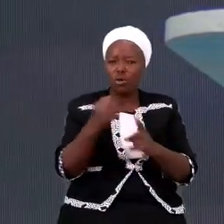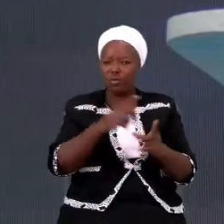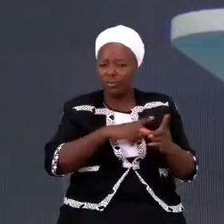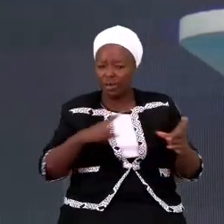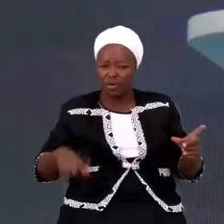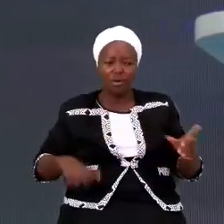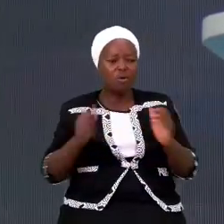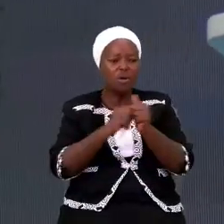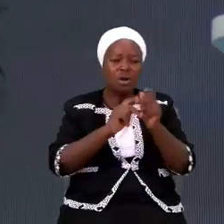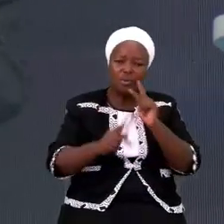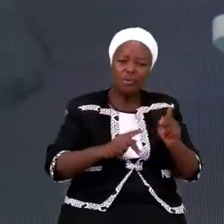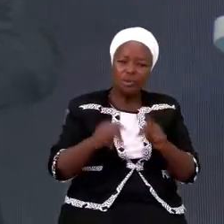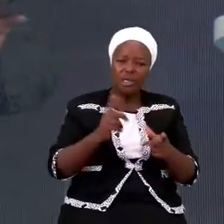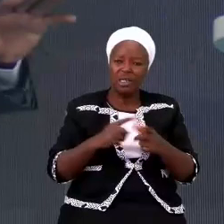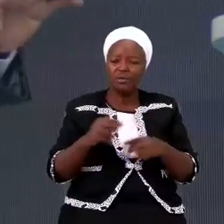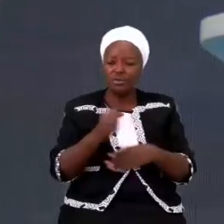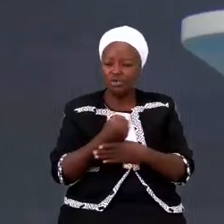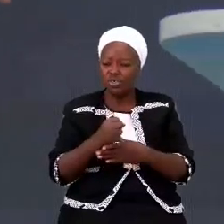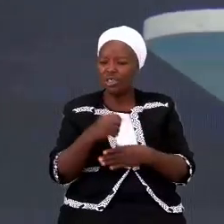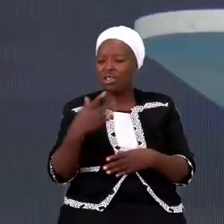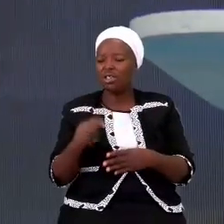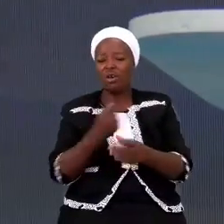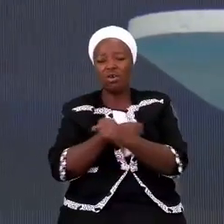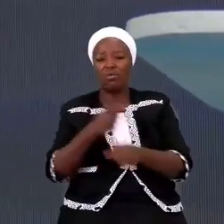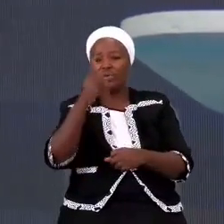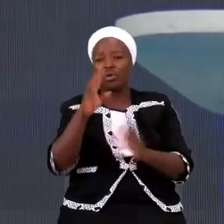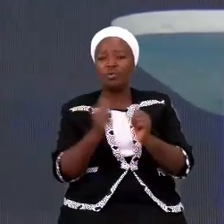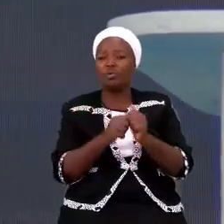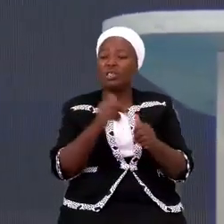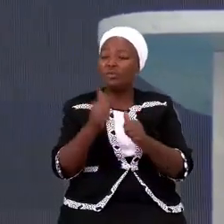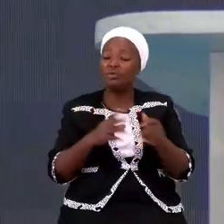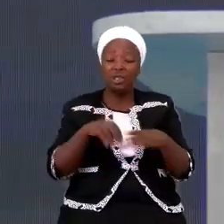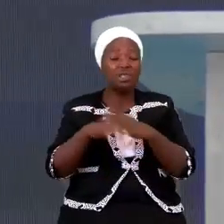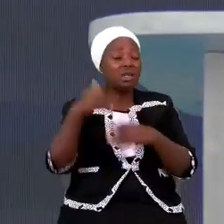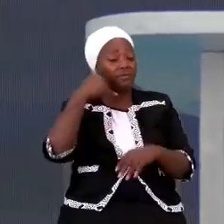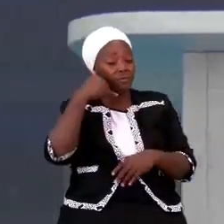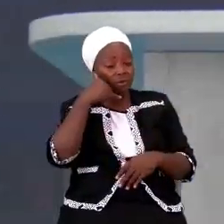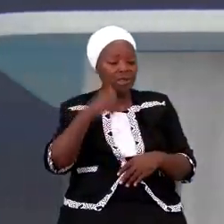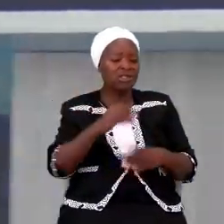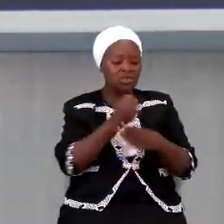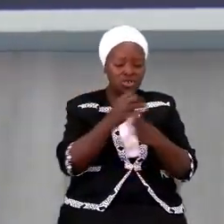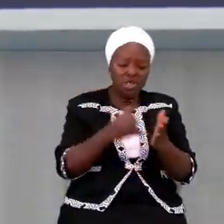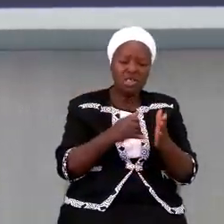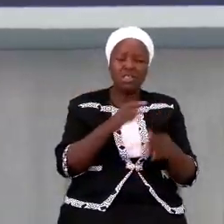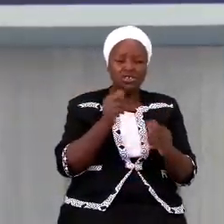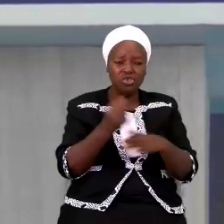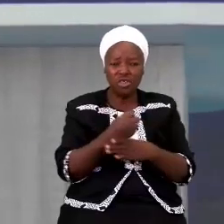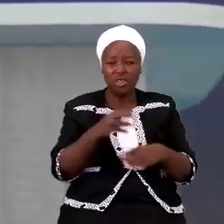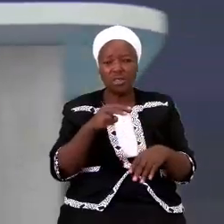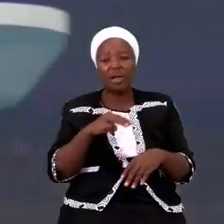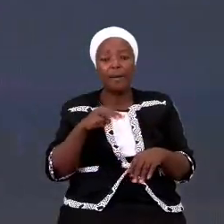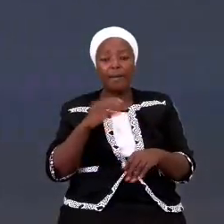of salvation with them. Everyone we can contact, we share the